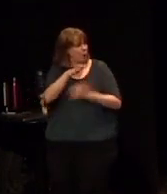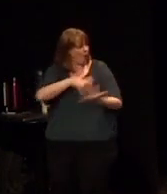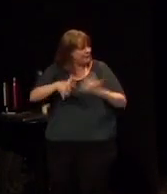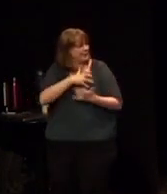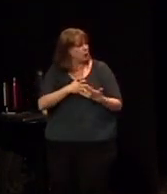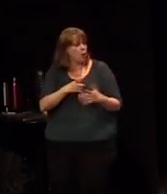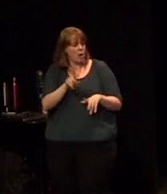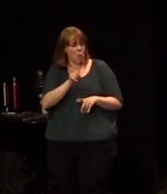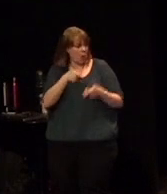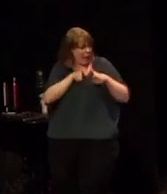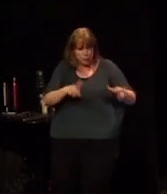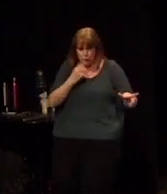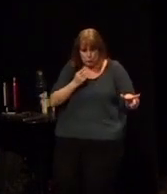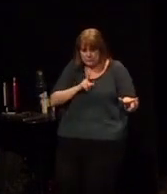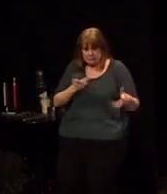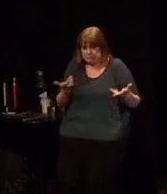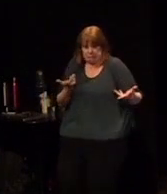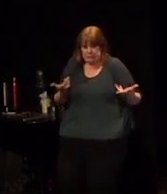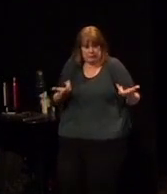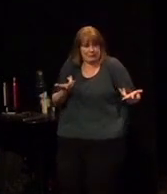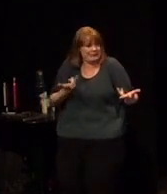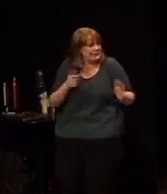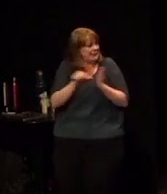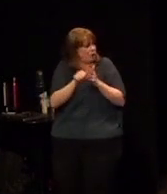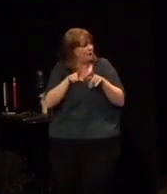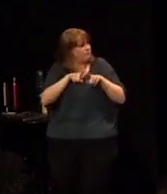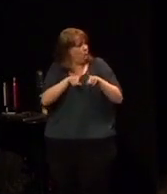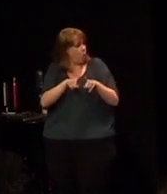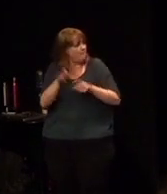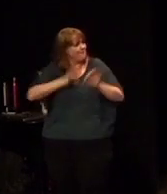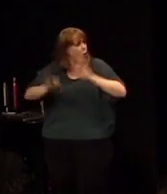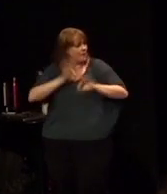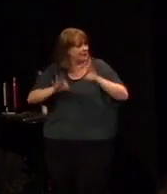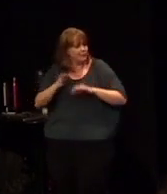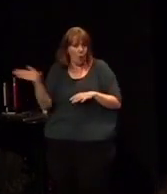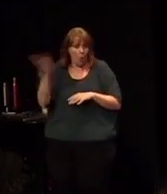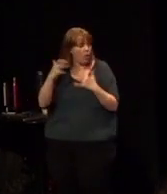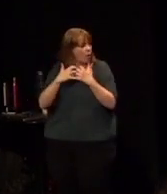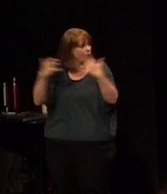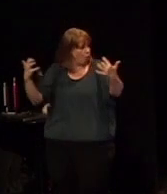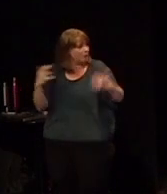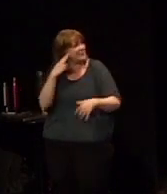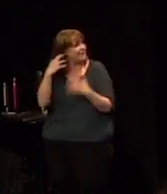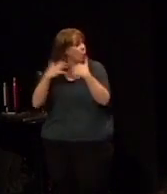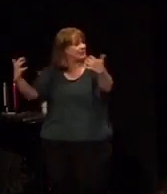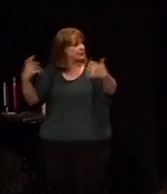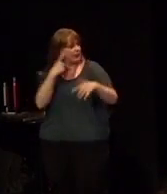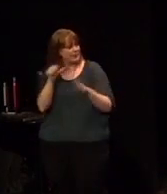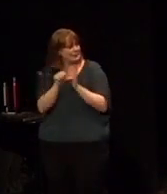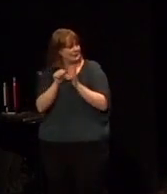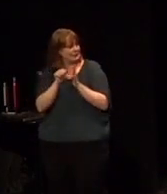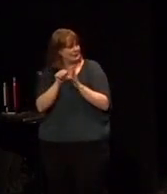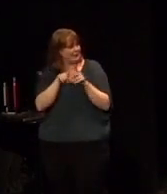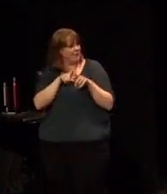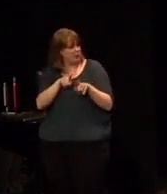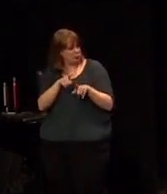who's using which language. It's difficult to follow for deaf audiences, and a lot of deaf audiences